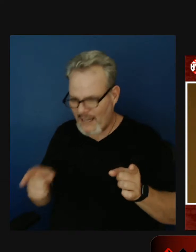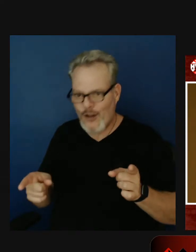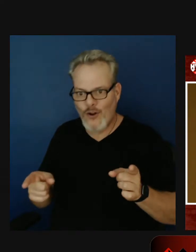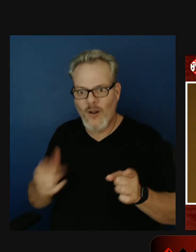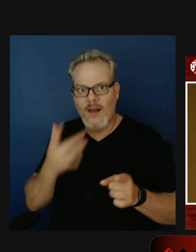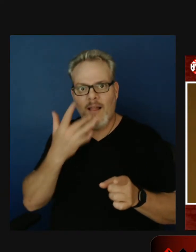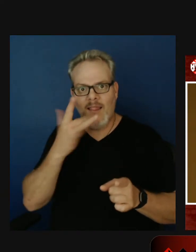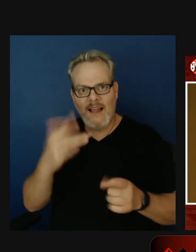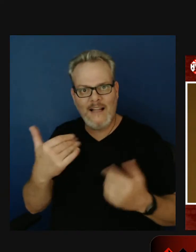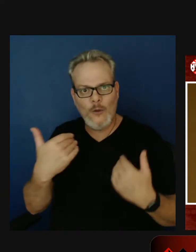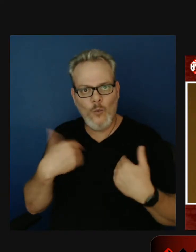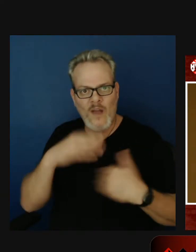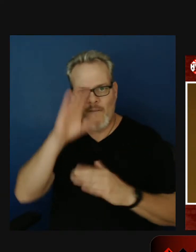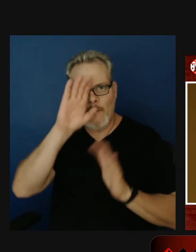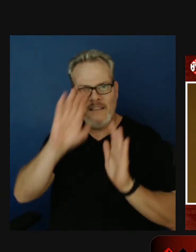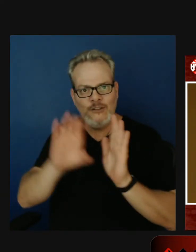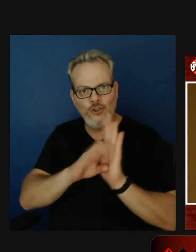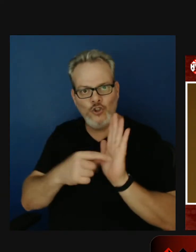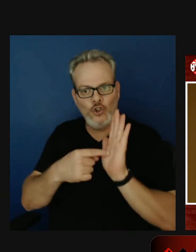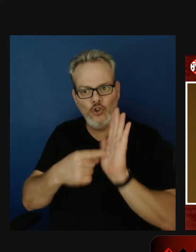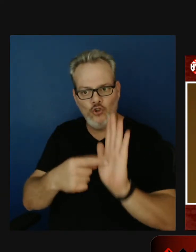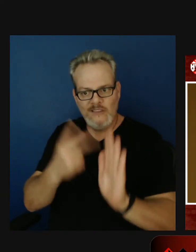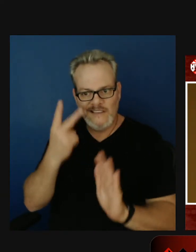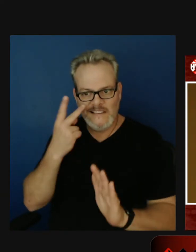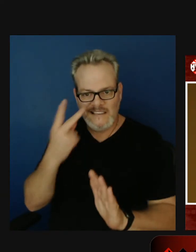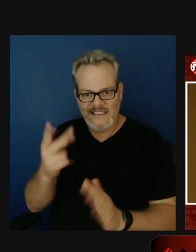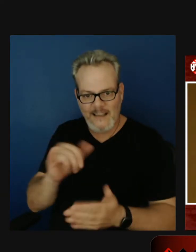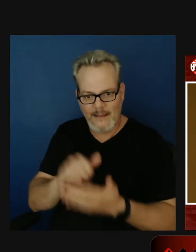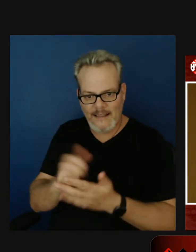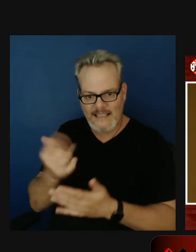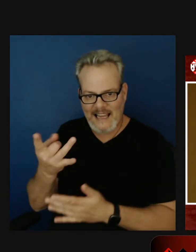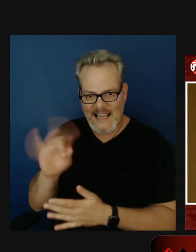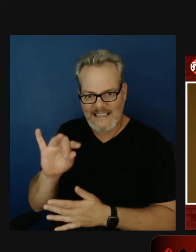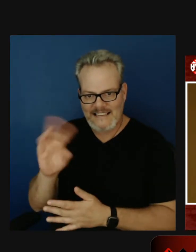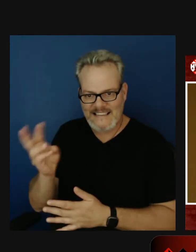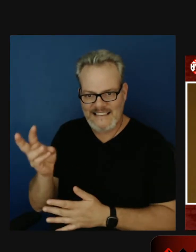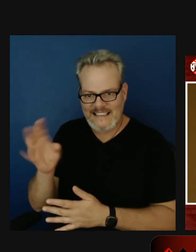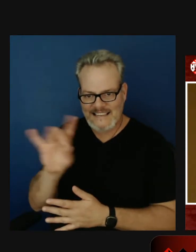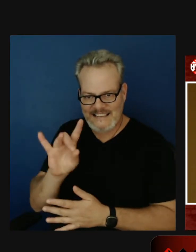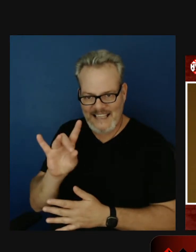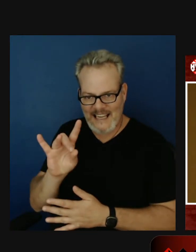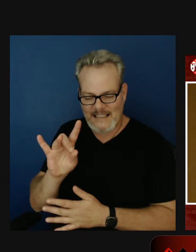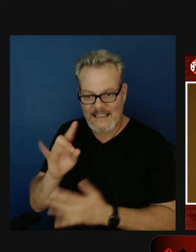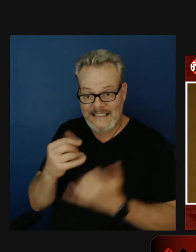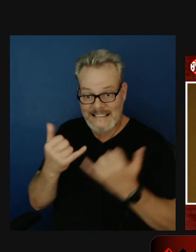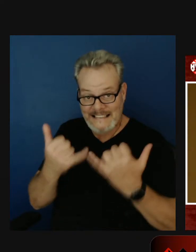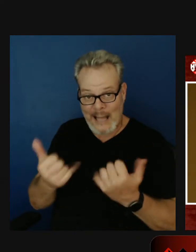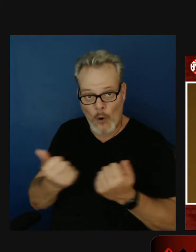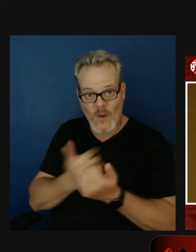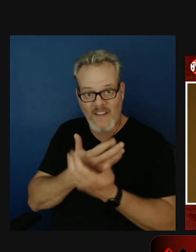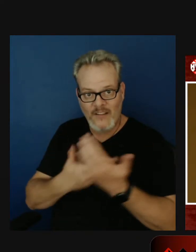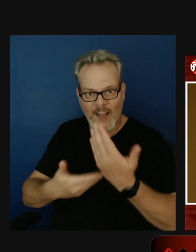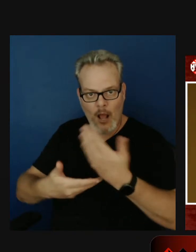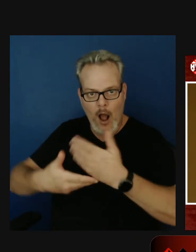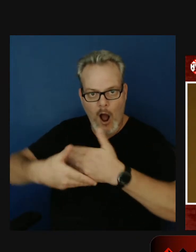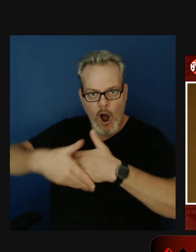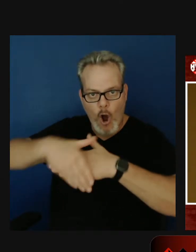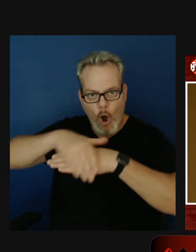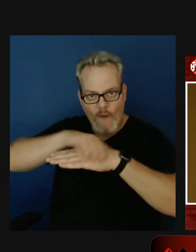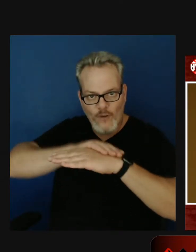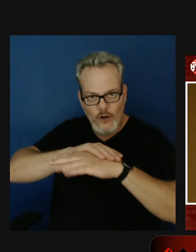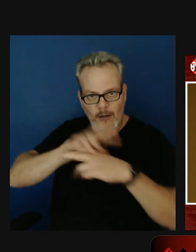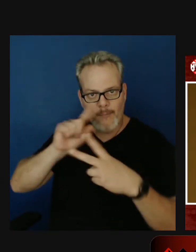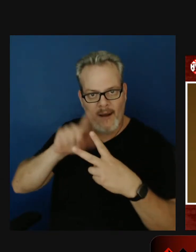here, bathtub ring, 1868 labeled there, 1877. It's all now covered either by lava